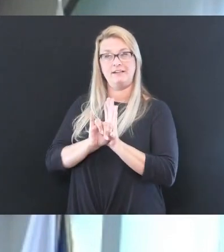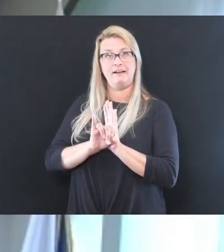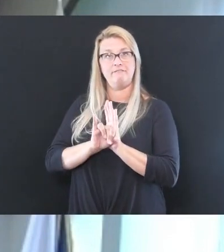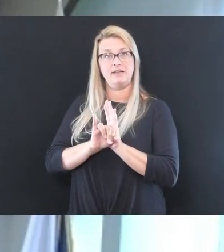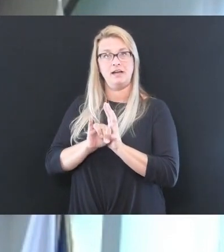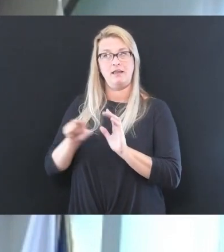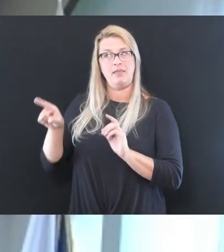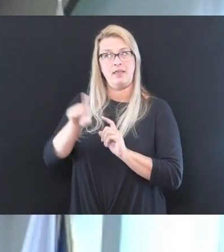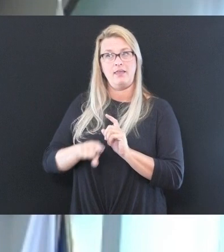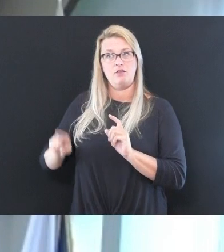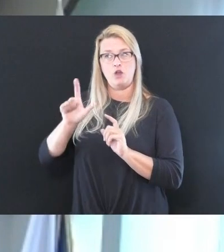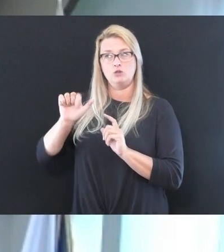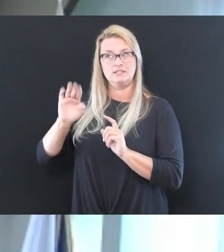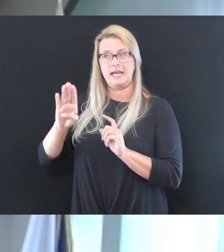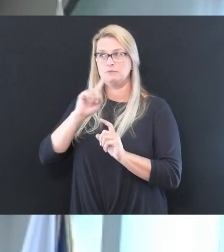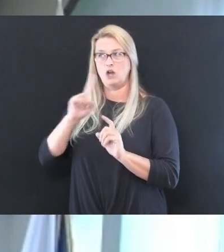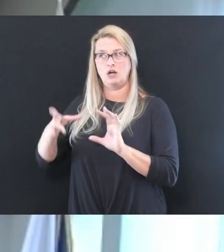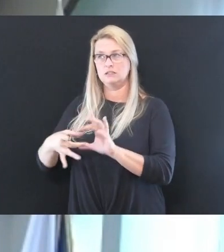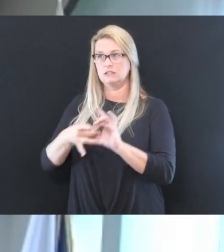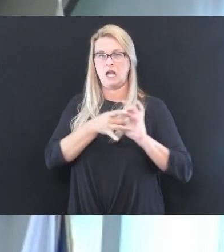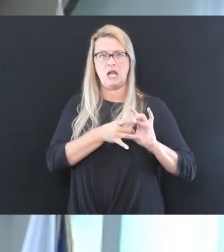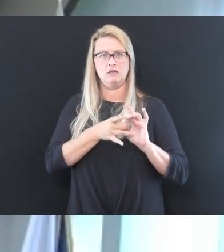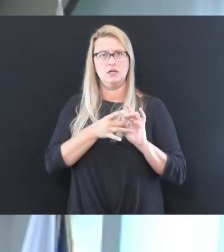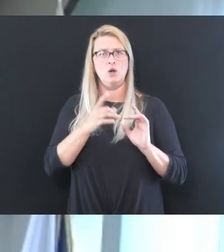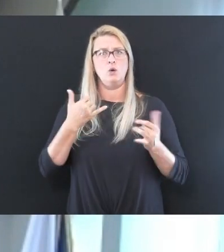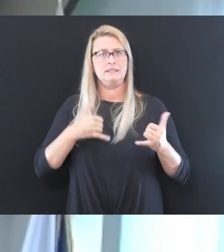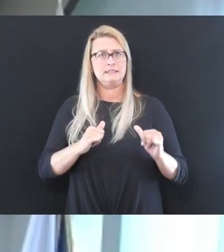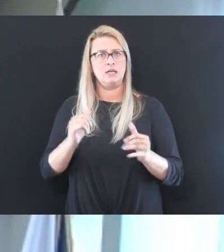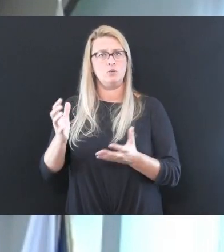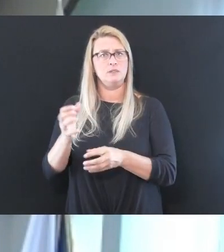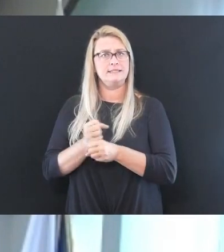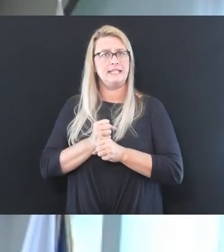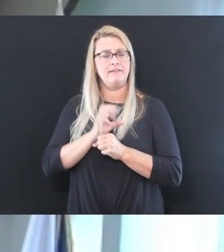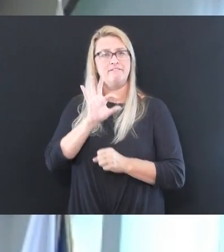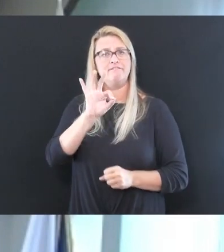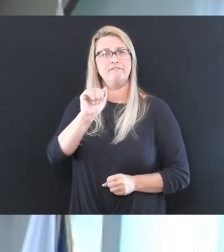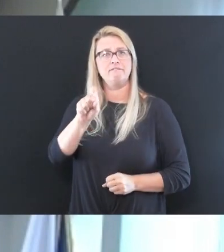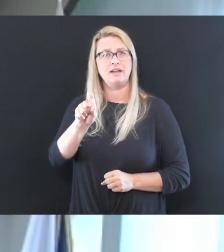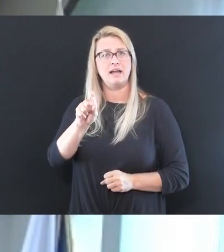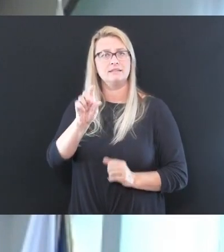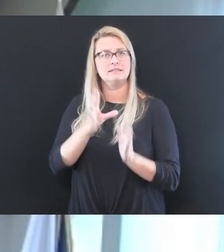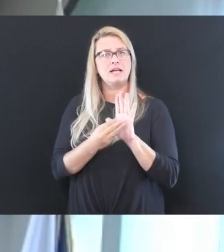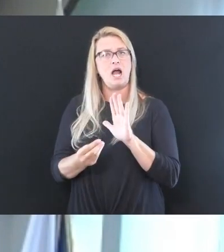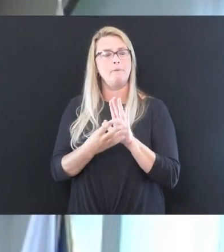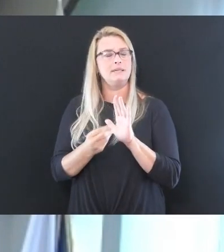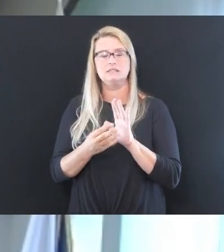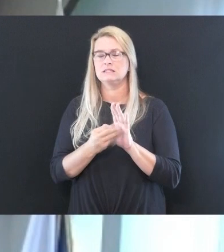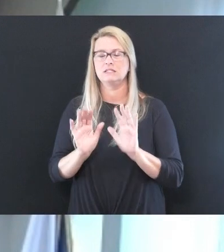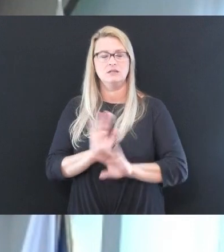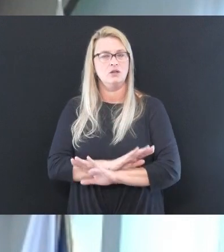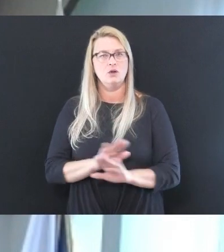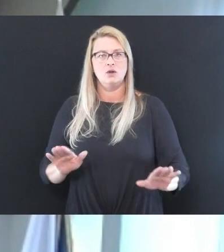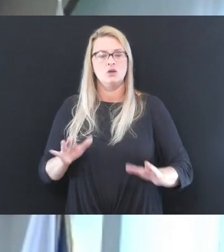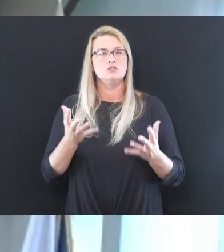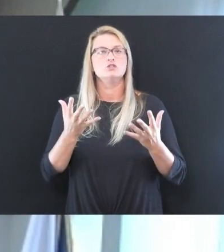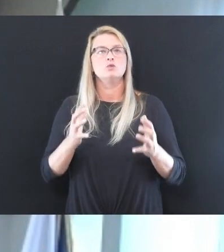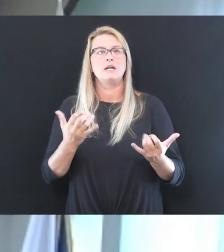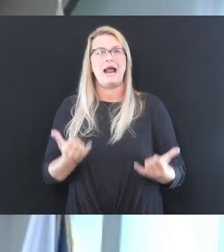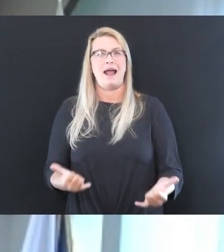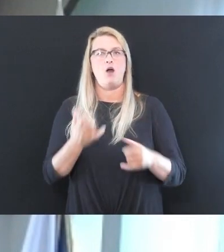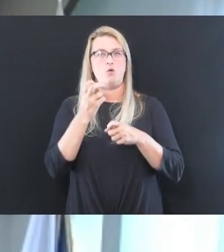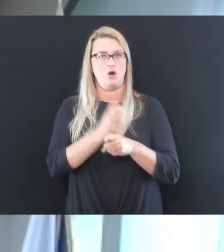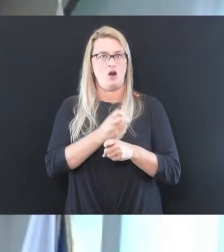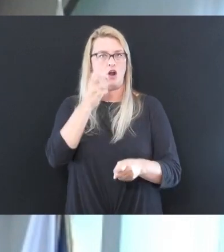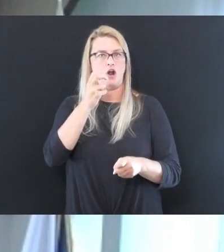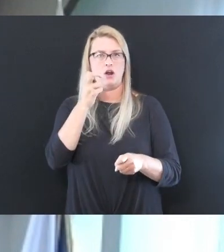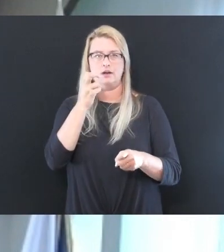aren't connected because we end up with fax copies on a desk at a local health department, and we're working hard to make sure all